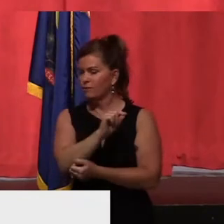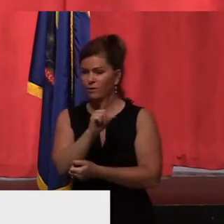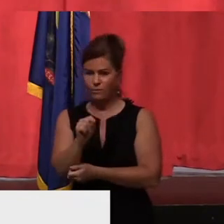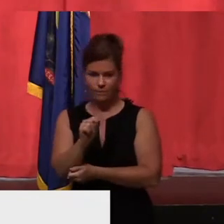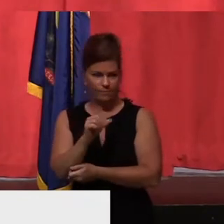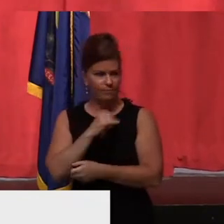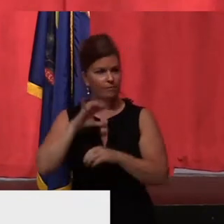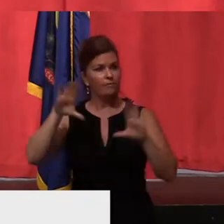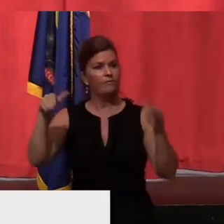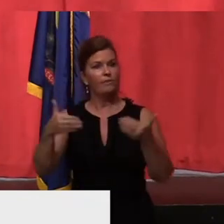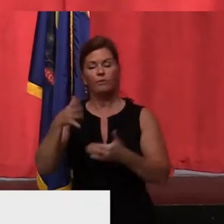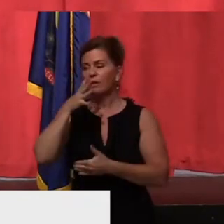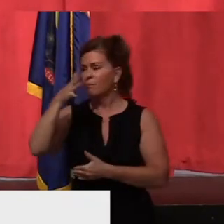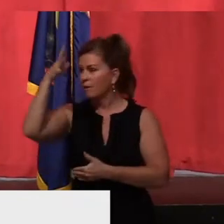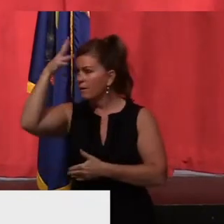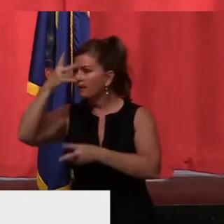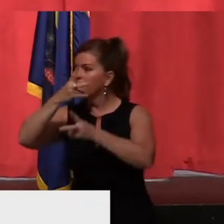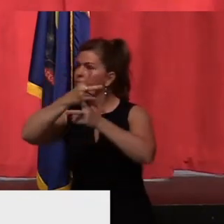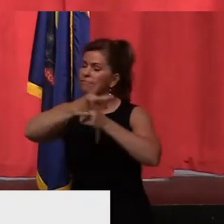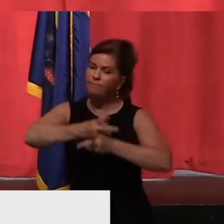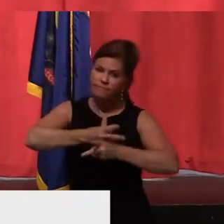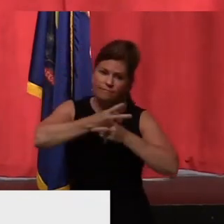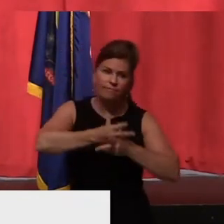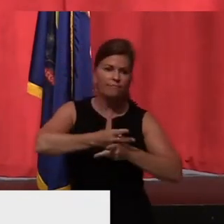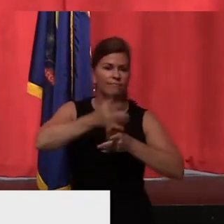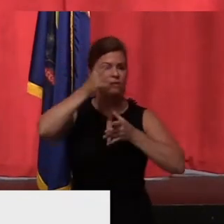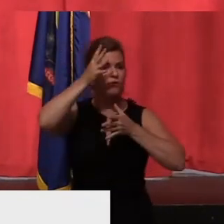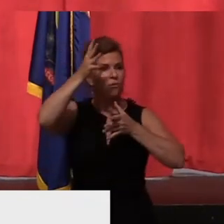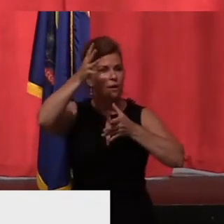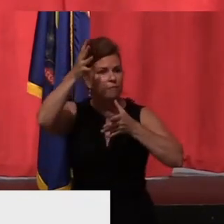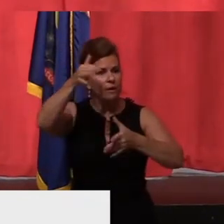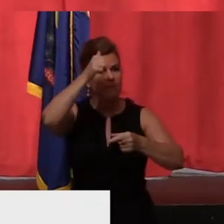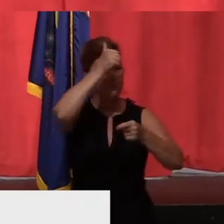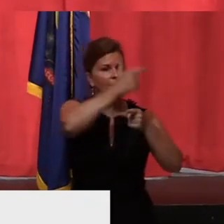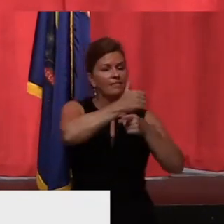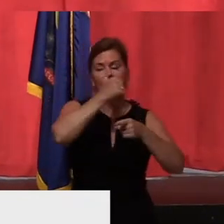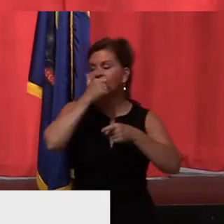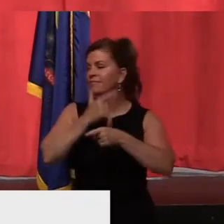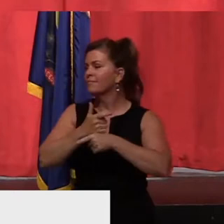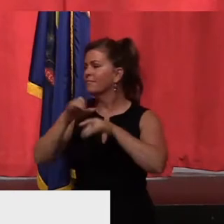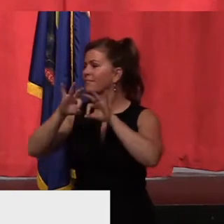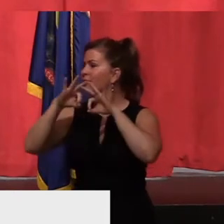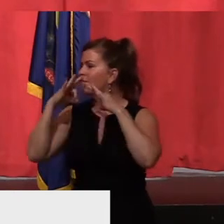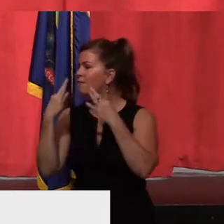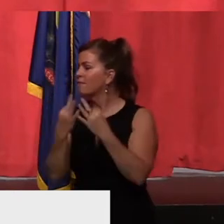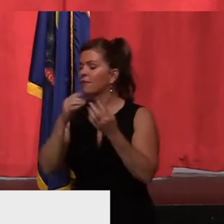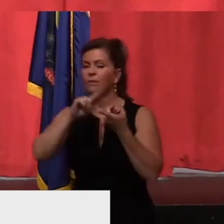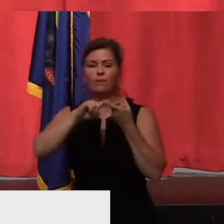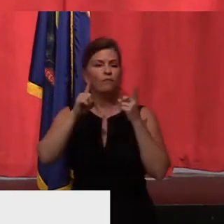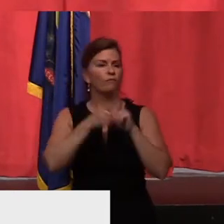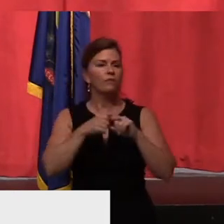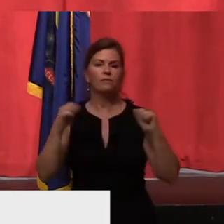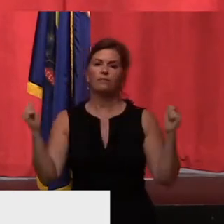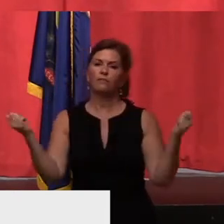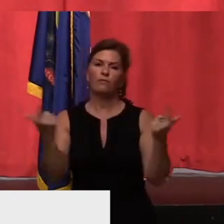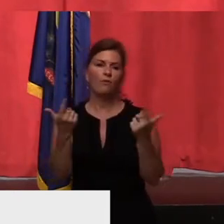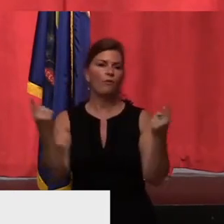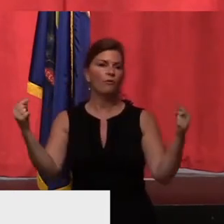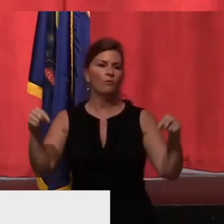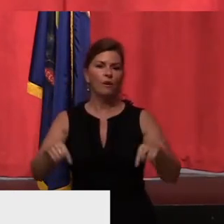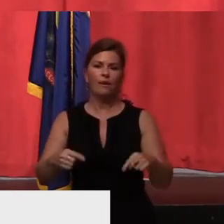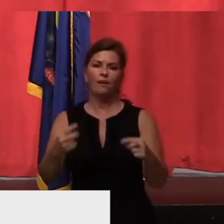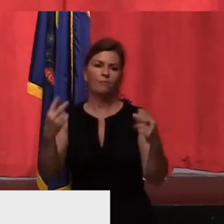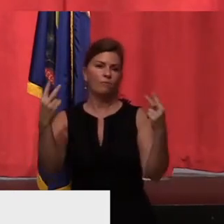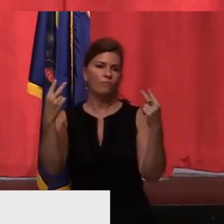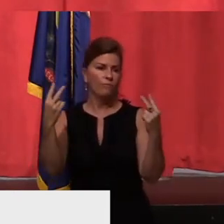want to welcome parents, caregivers, grandparents, siblings, family, friends, and everyone else who is joining or viewing our